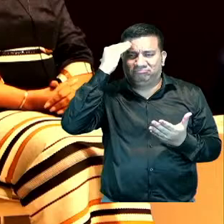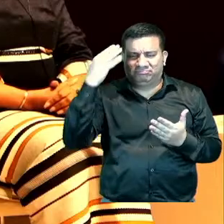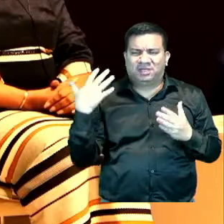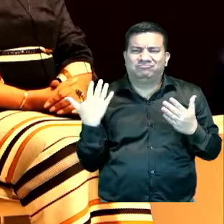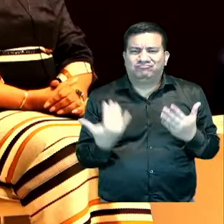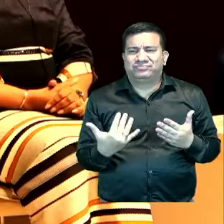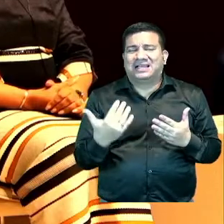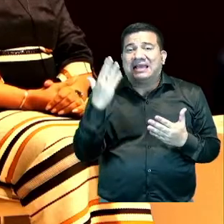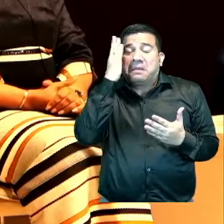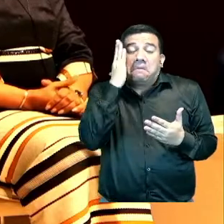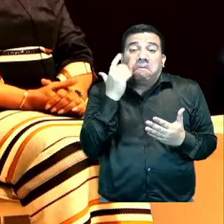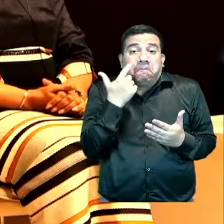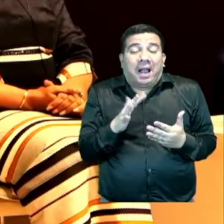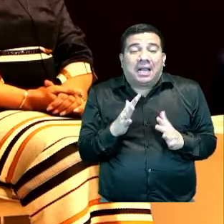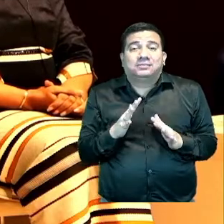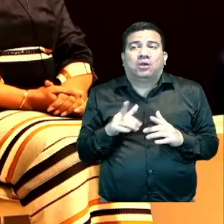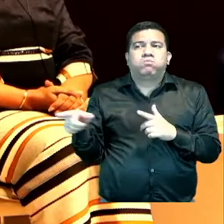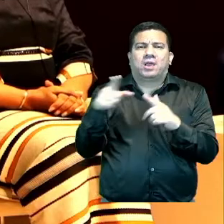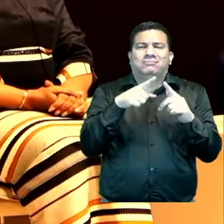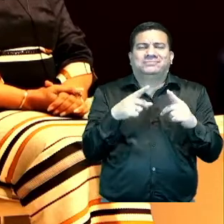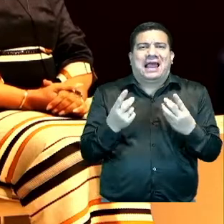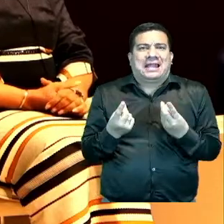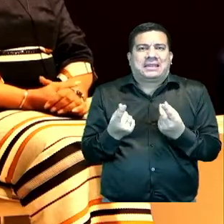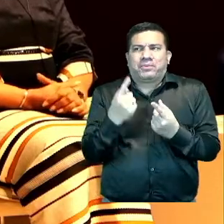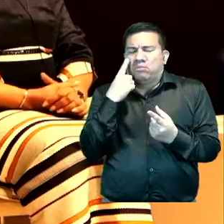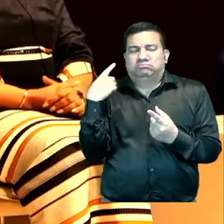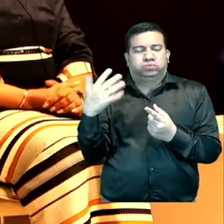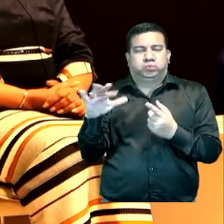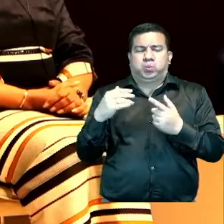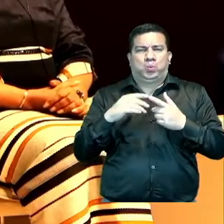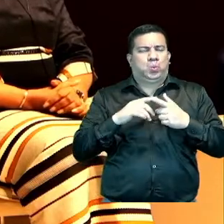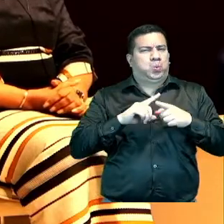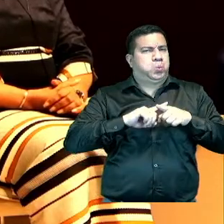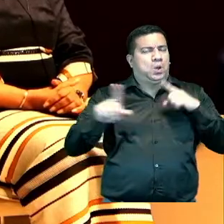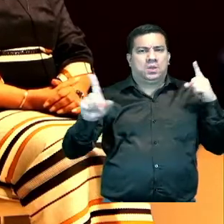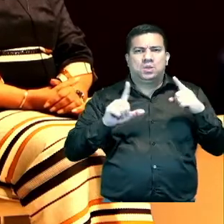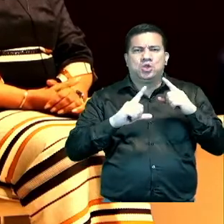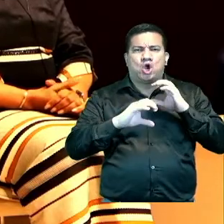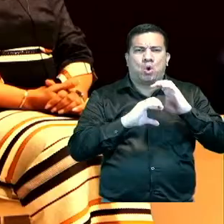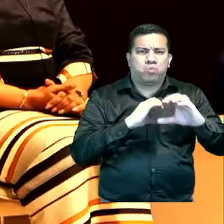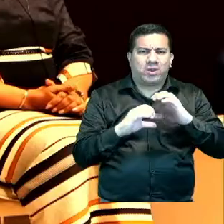seem that the speed of communication,